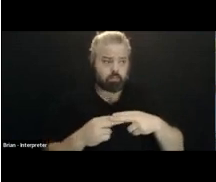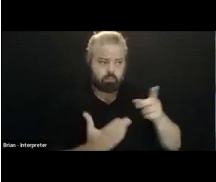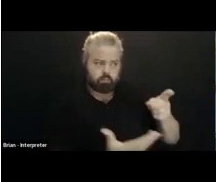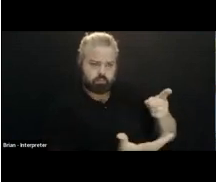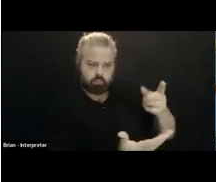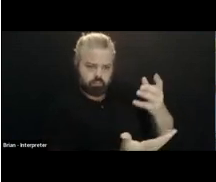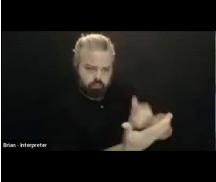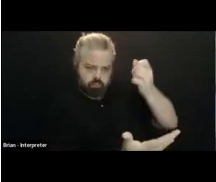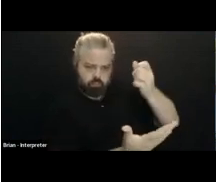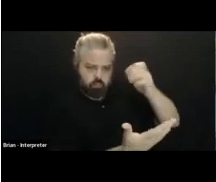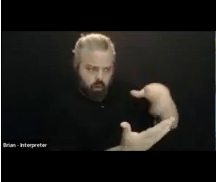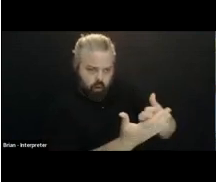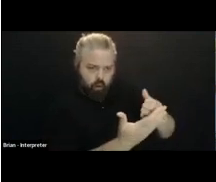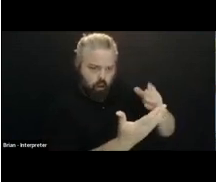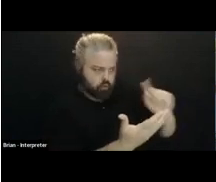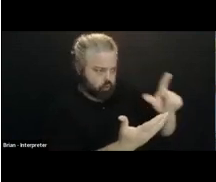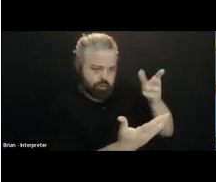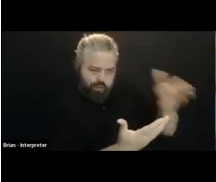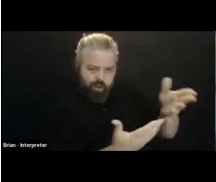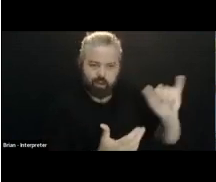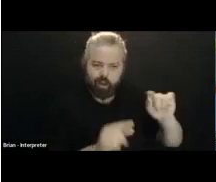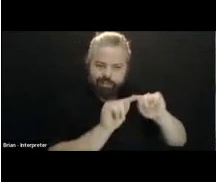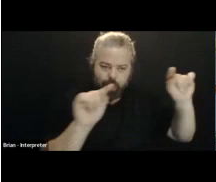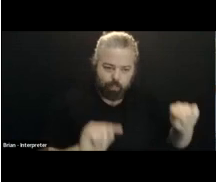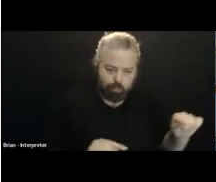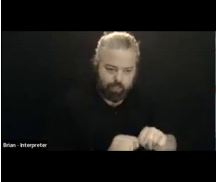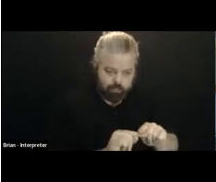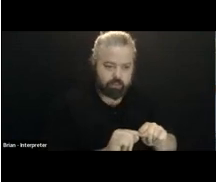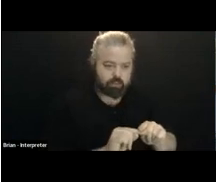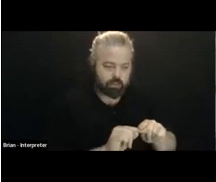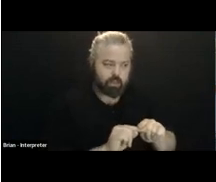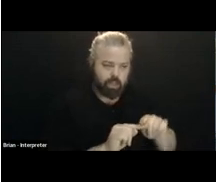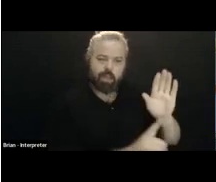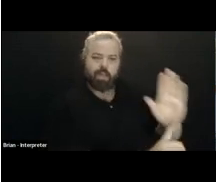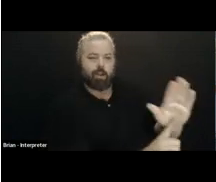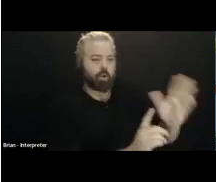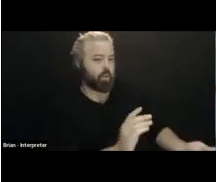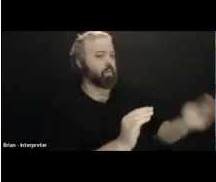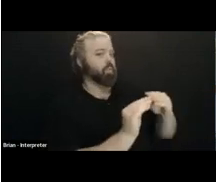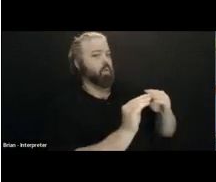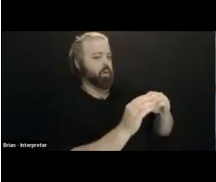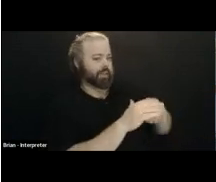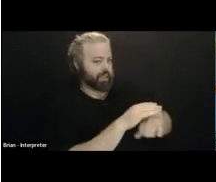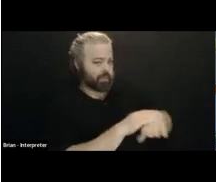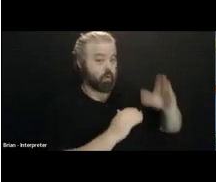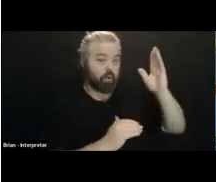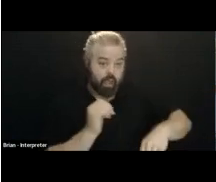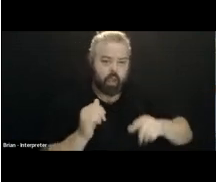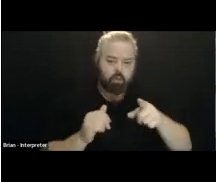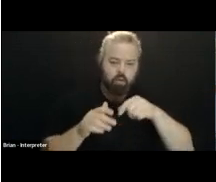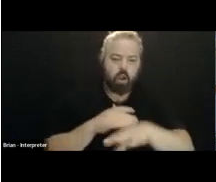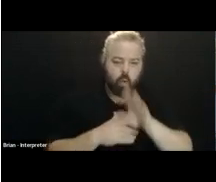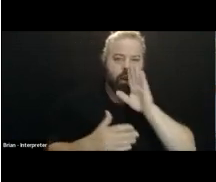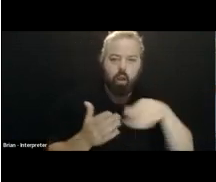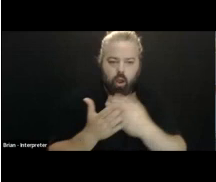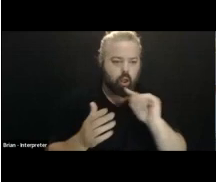there for you. Use the templates that are already there, because they will be much more accessible than you deleting all the text boxes and